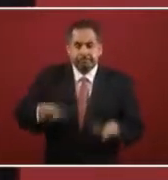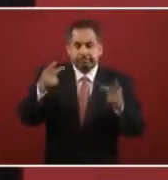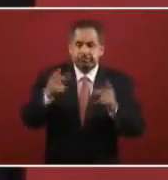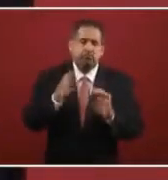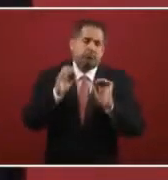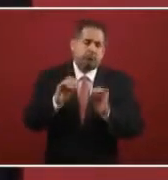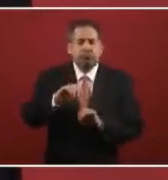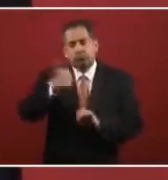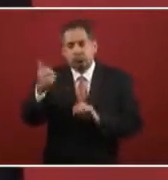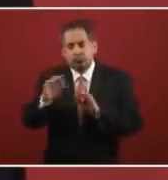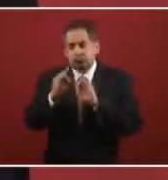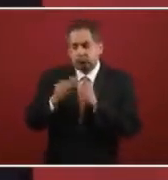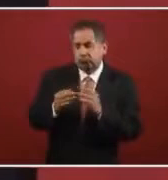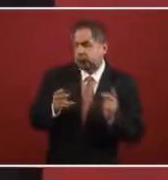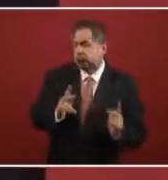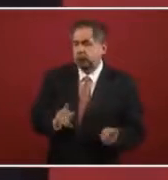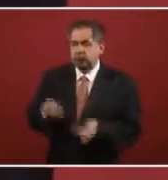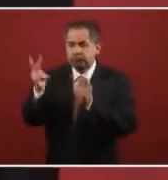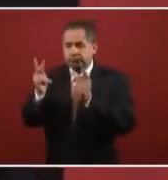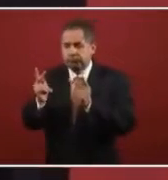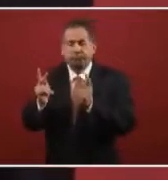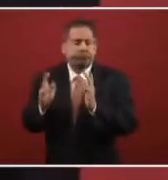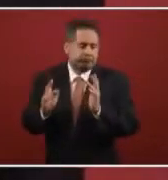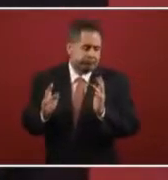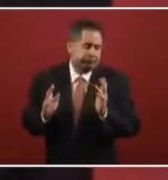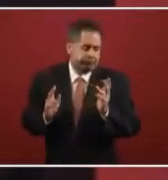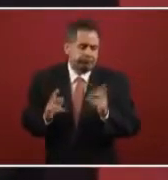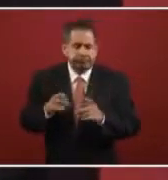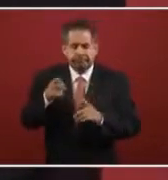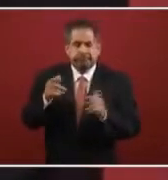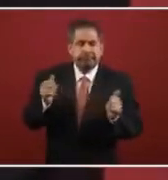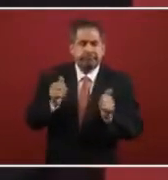So they'll find other ways to sell the other things.